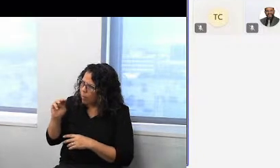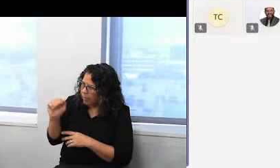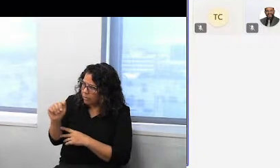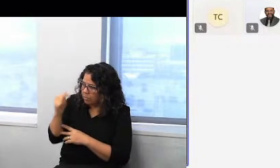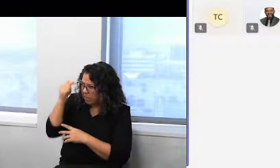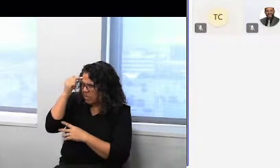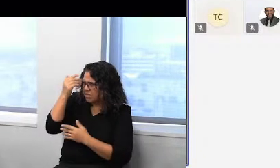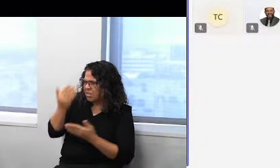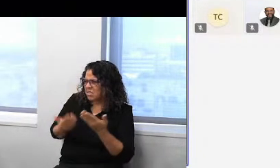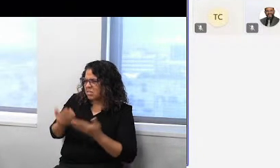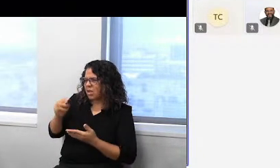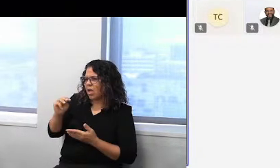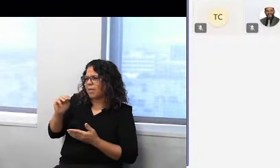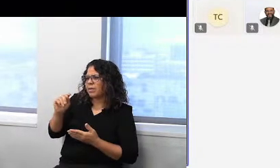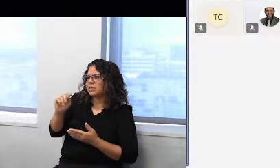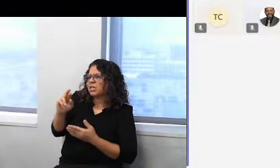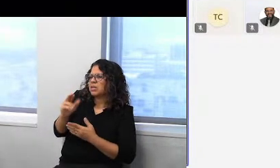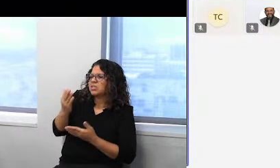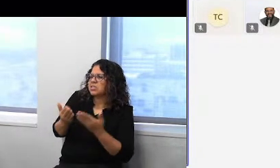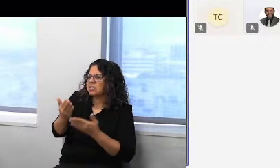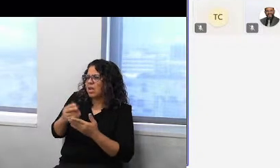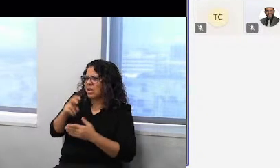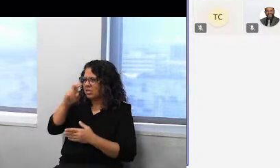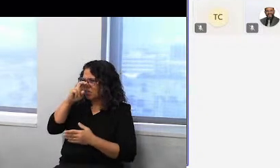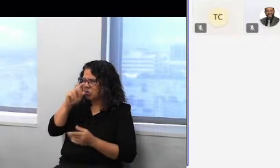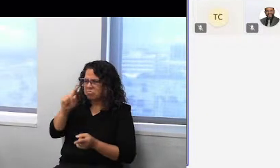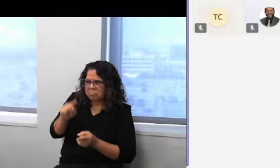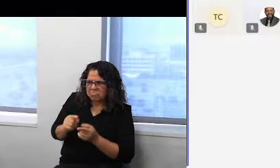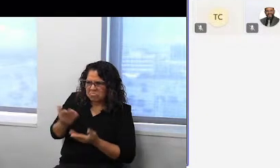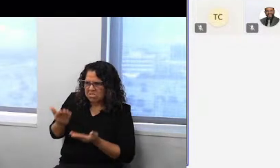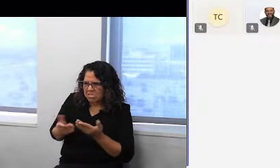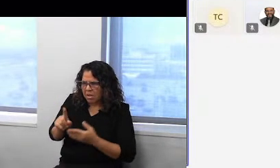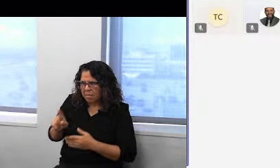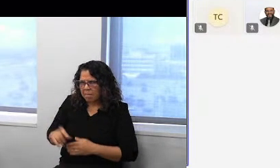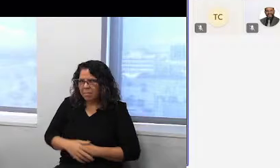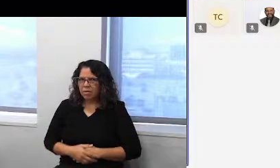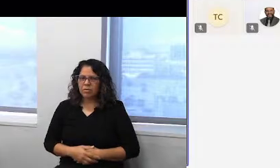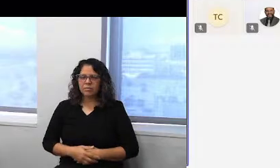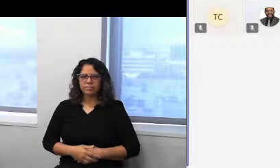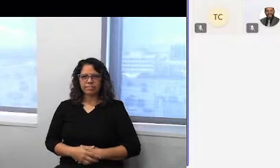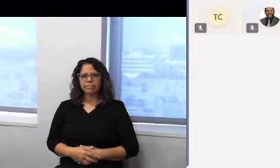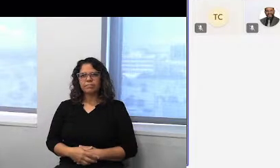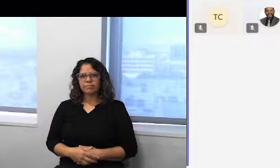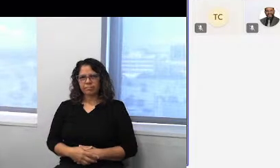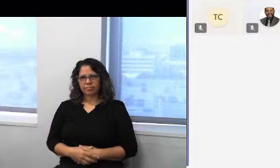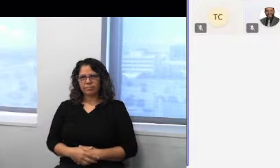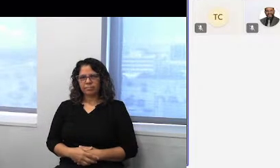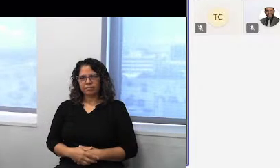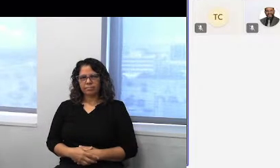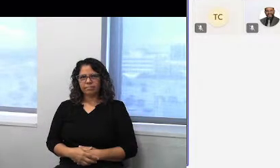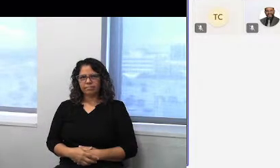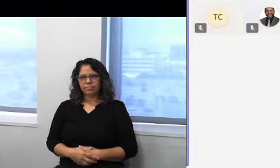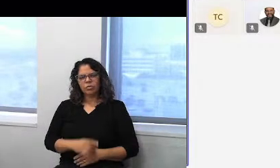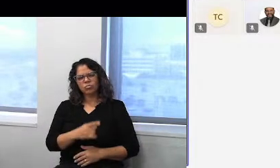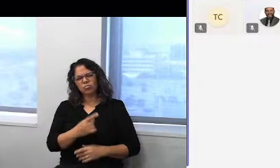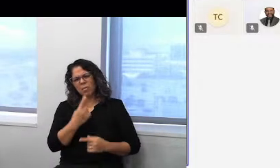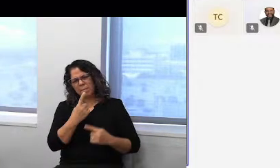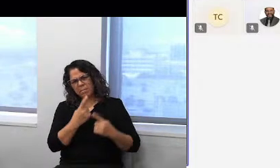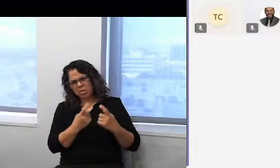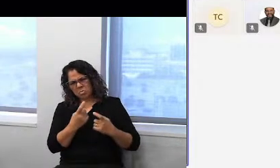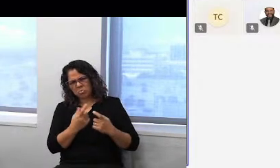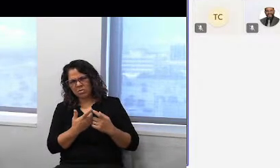So I was waiting for I want to paraphrase your question that I'm about to answer, because I think your question